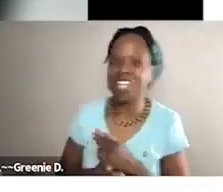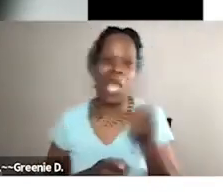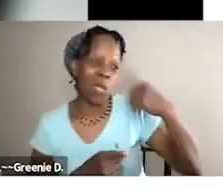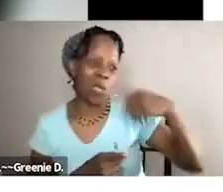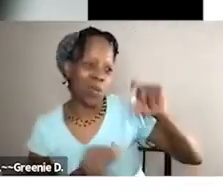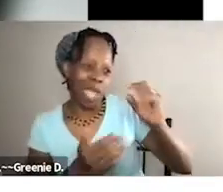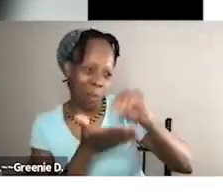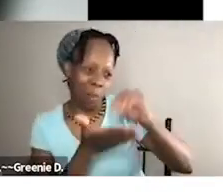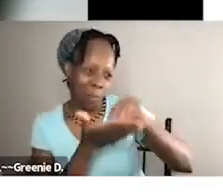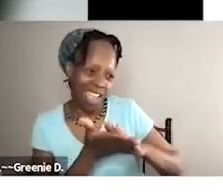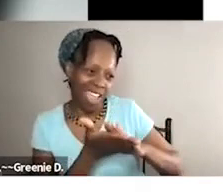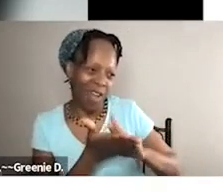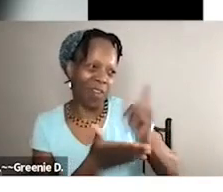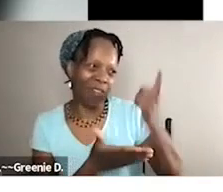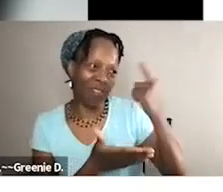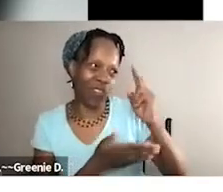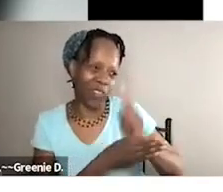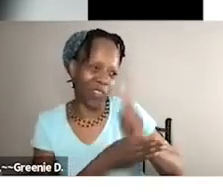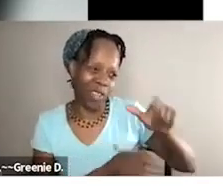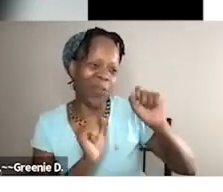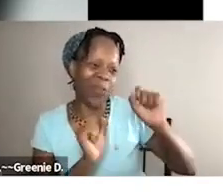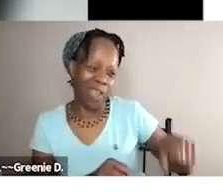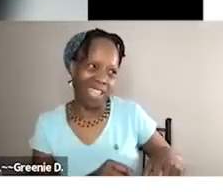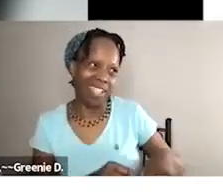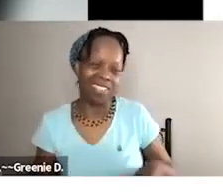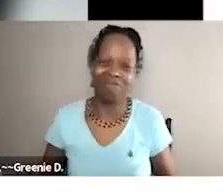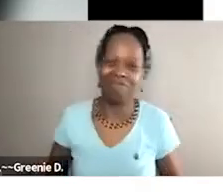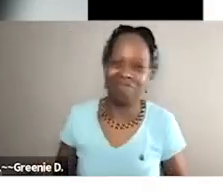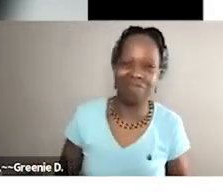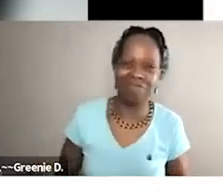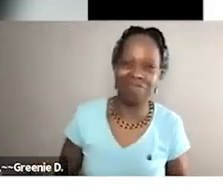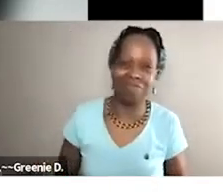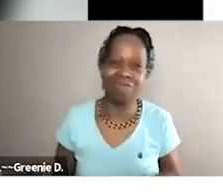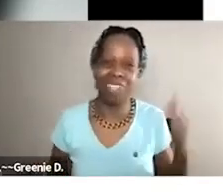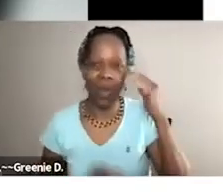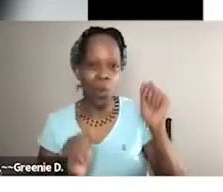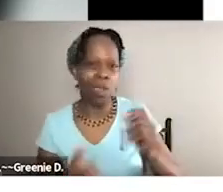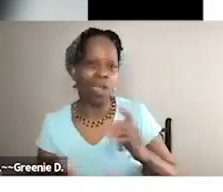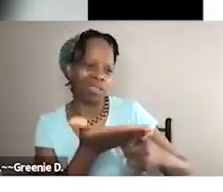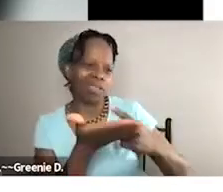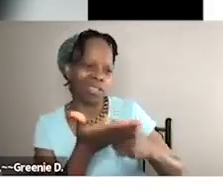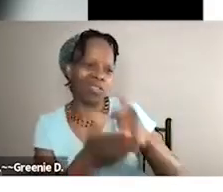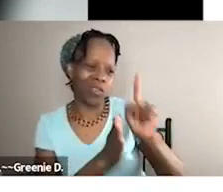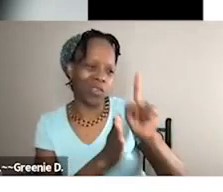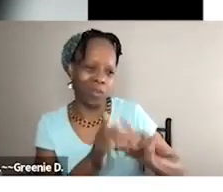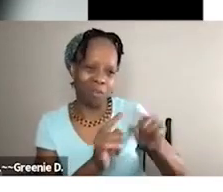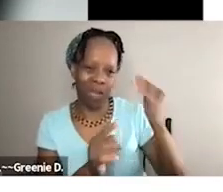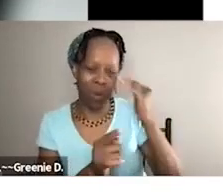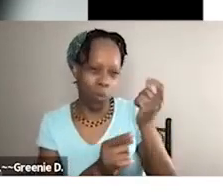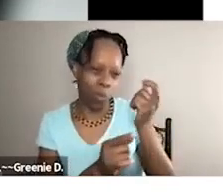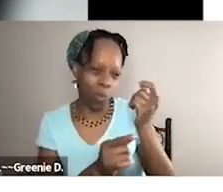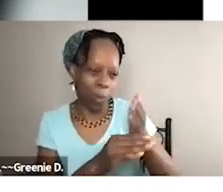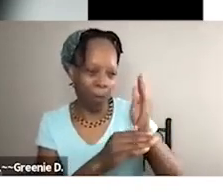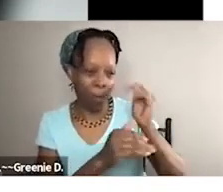I know that we could talk about this for hours, but I know we're a little over time. So I just wanted to say thank you to